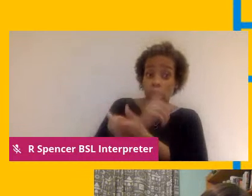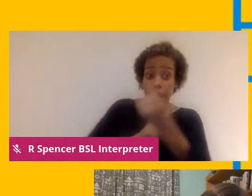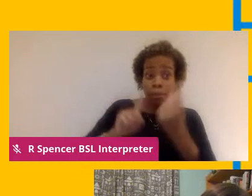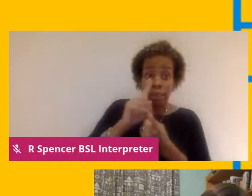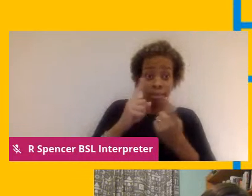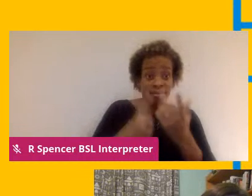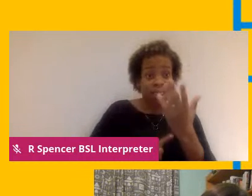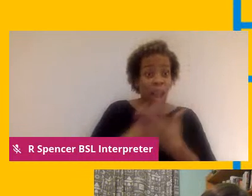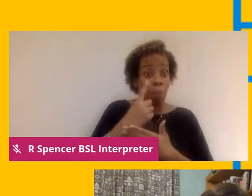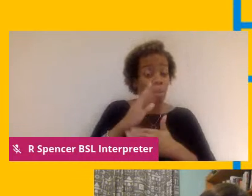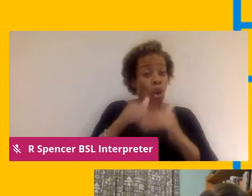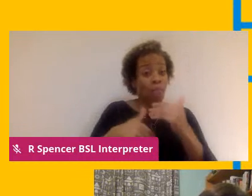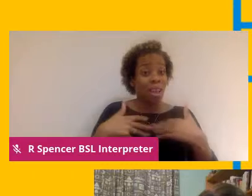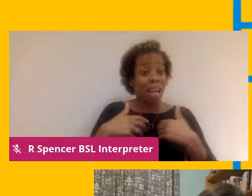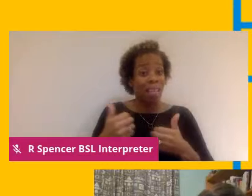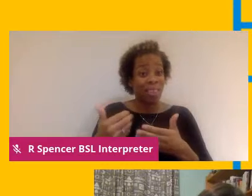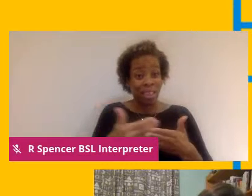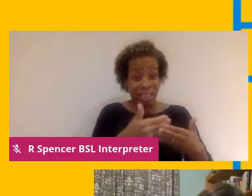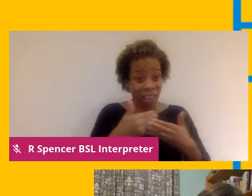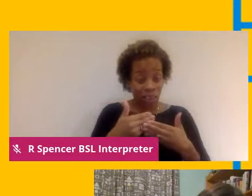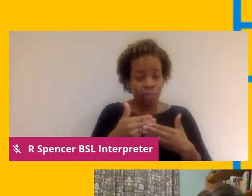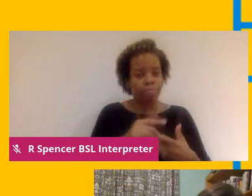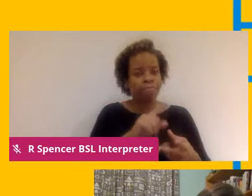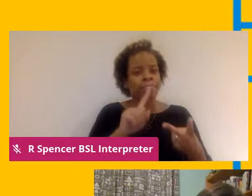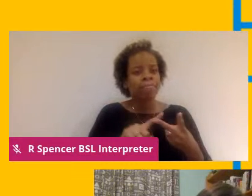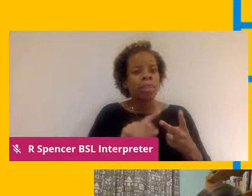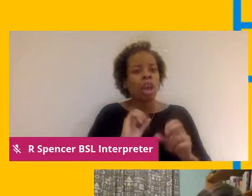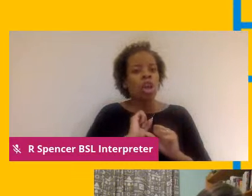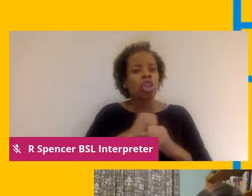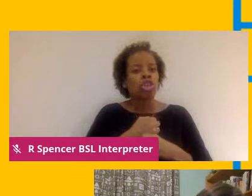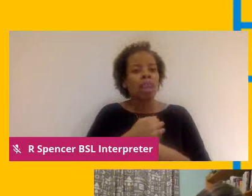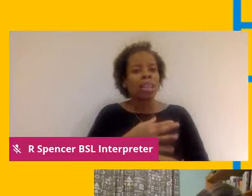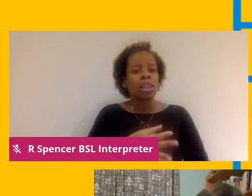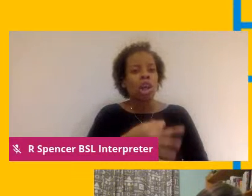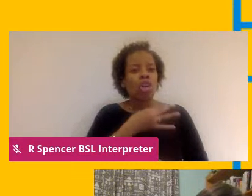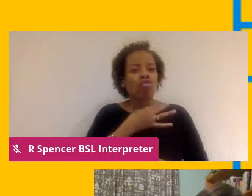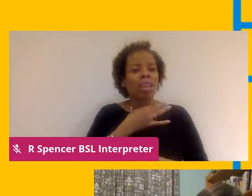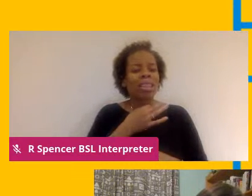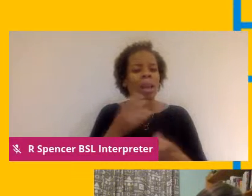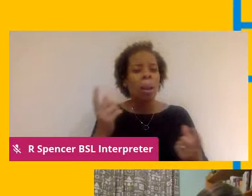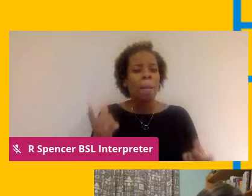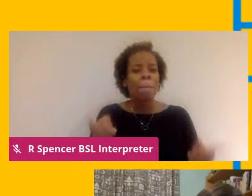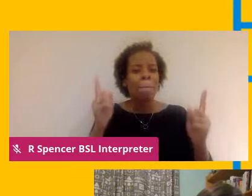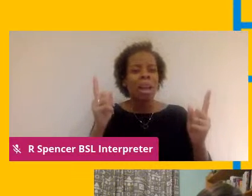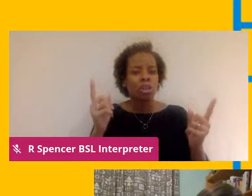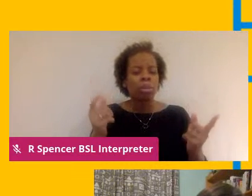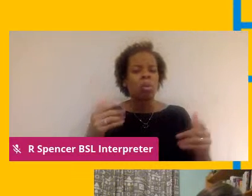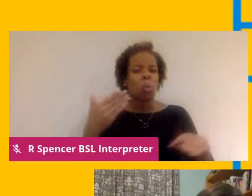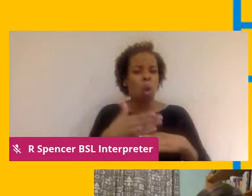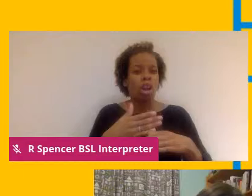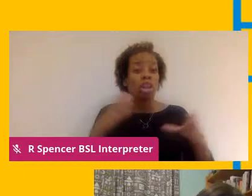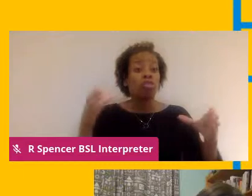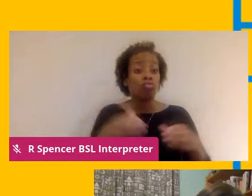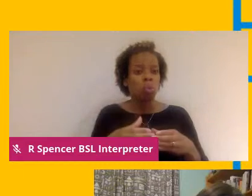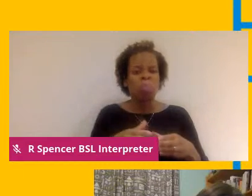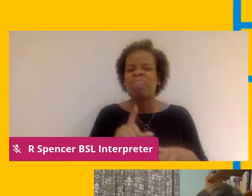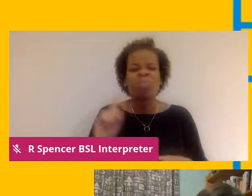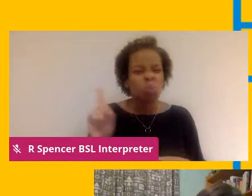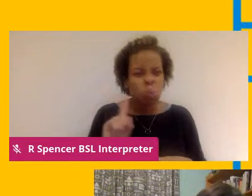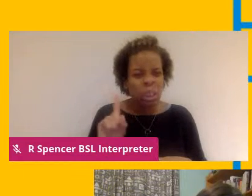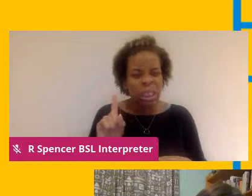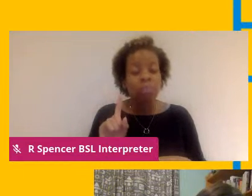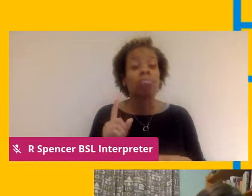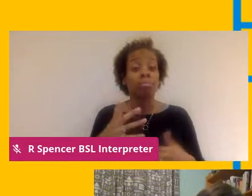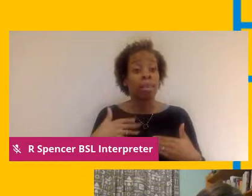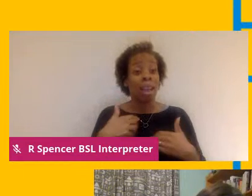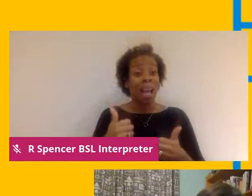formally on health and safety, but we also have a stress risk management working group, which is a very wordy way of saying that the health and safety